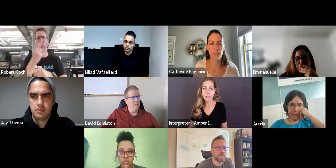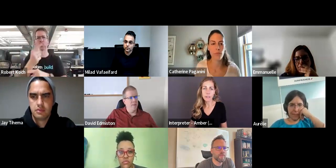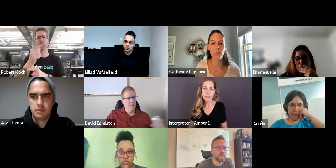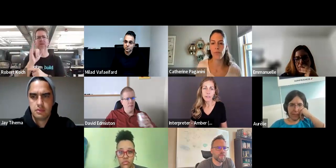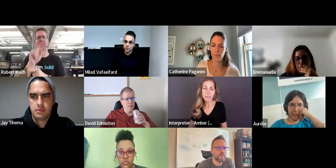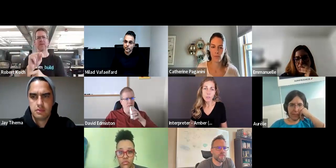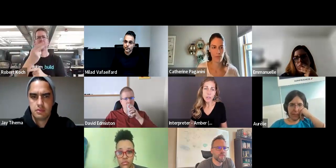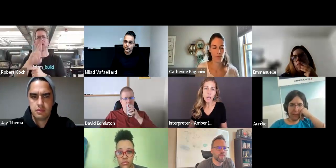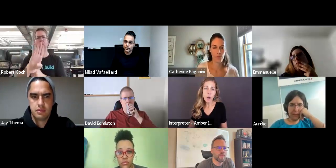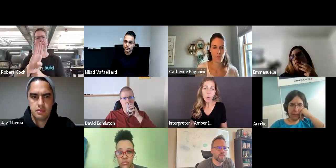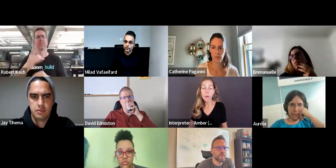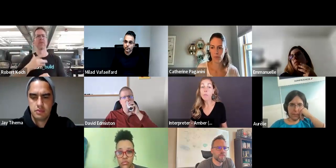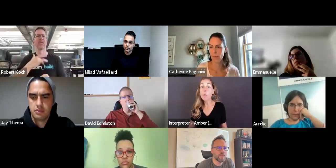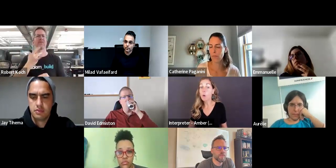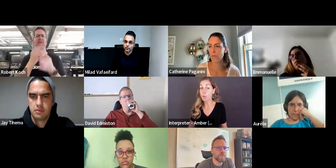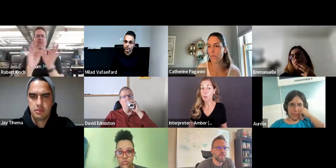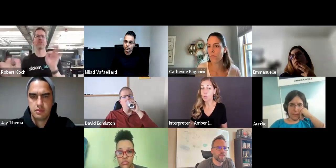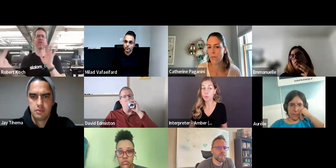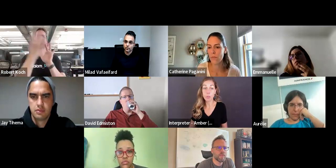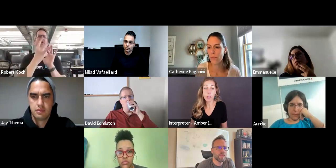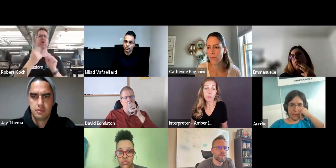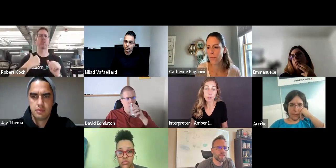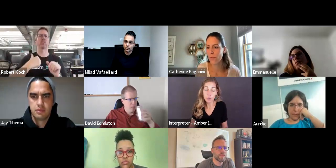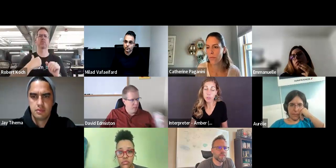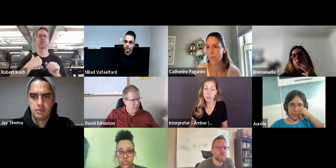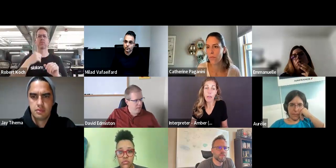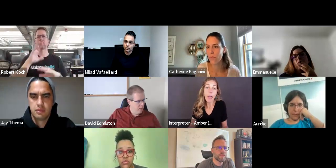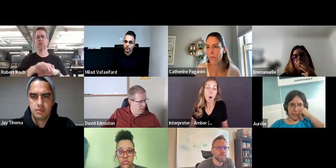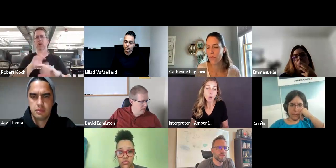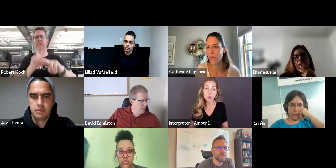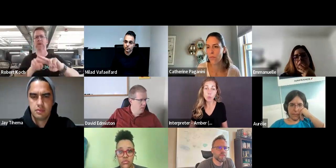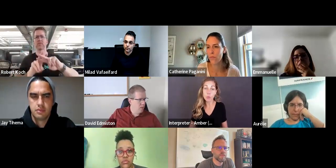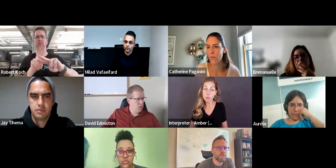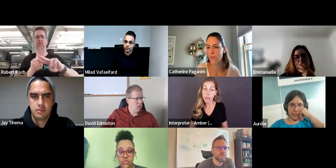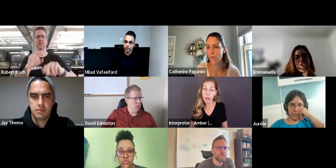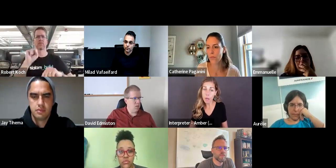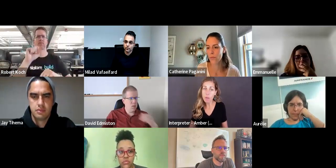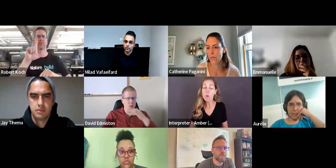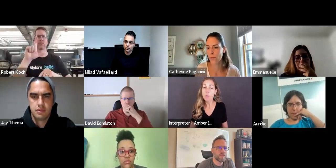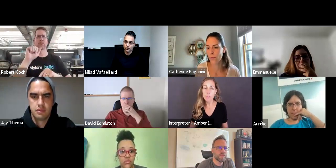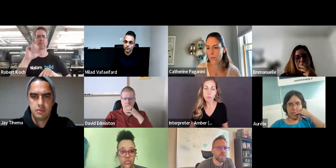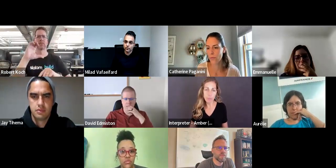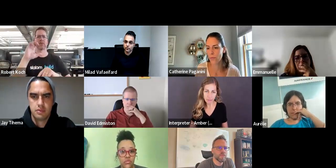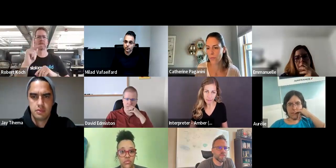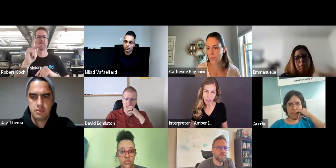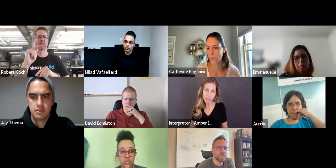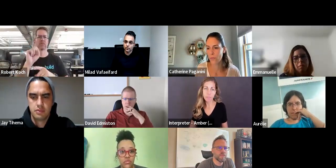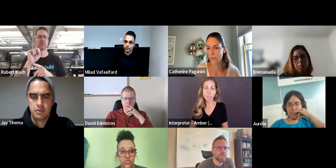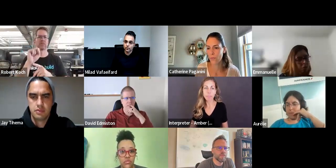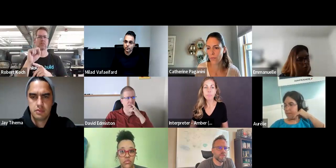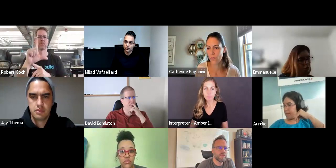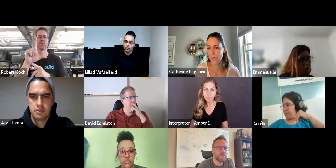at the agenda, or if you also want to look at instructions on how to use GitHub, reach out to me on